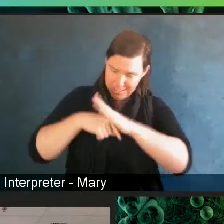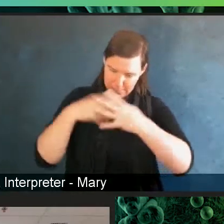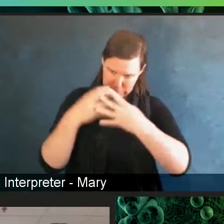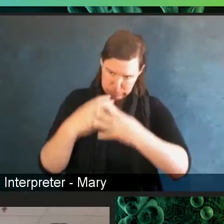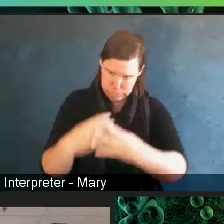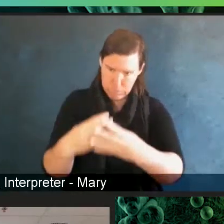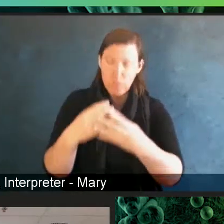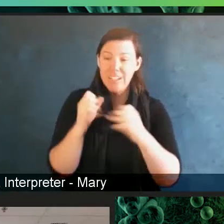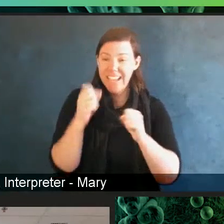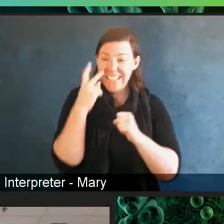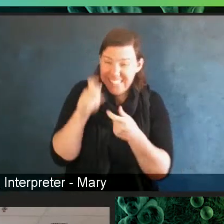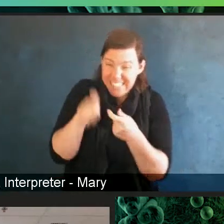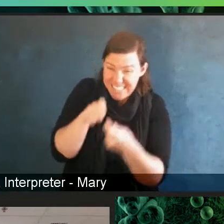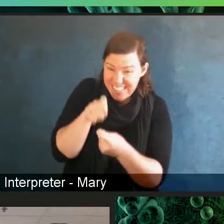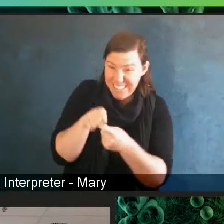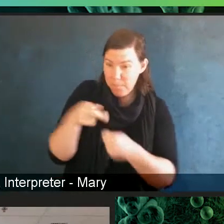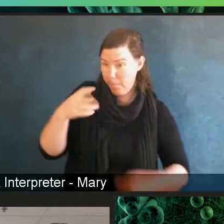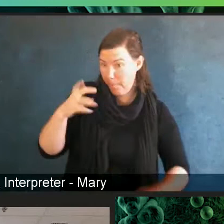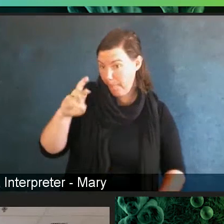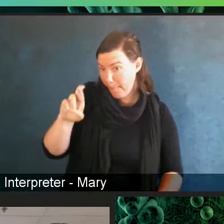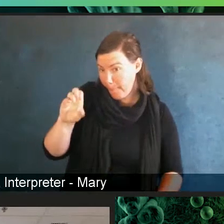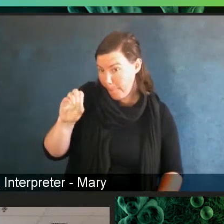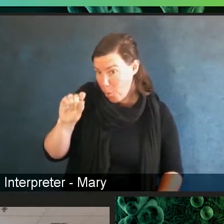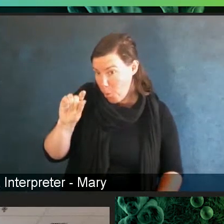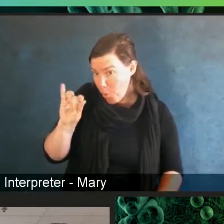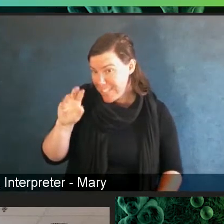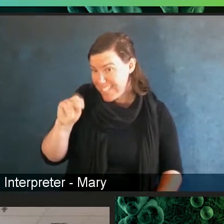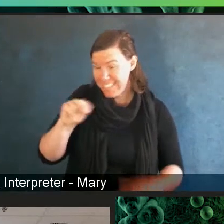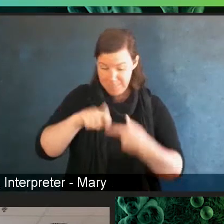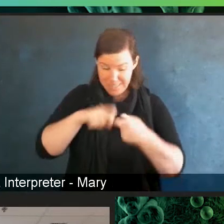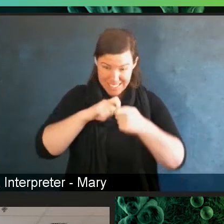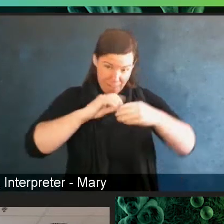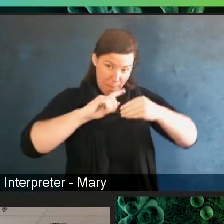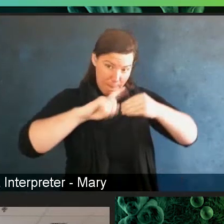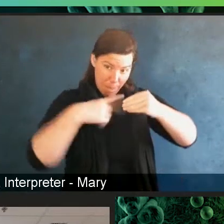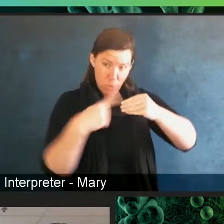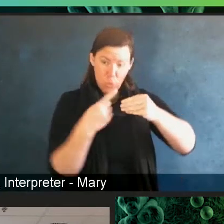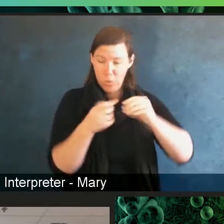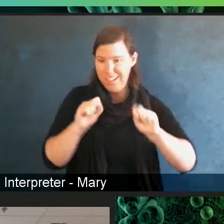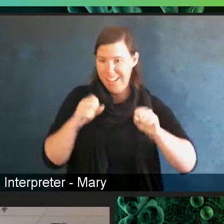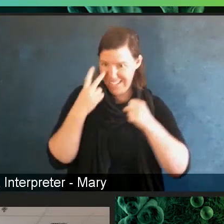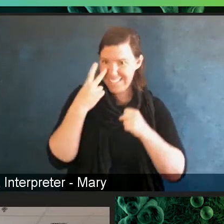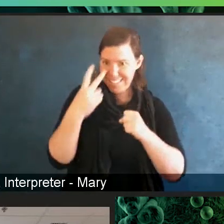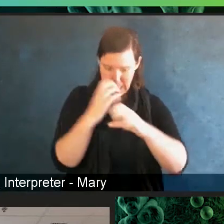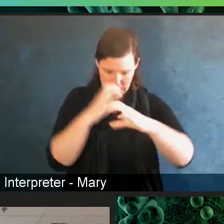works is that instead of shining a beam of light at these samples, we shine a